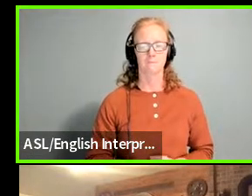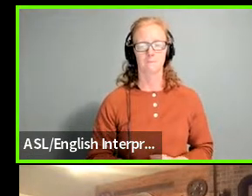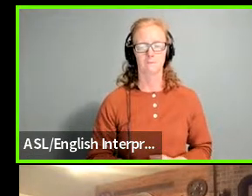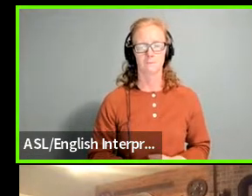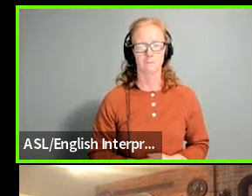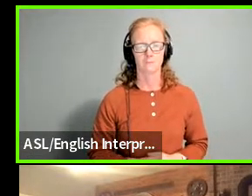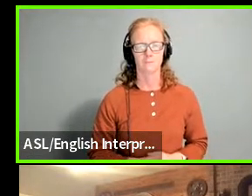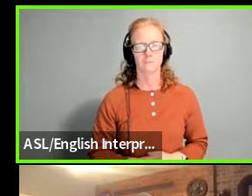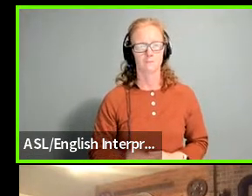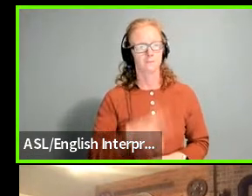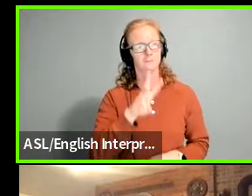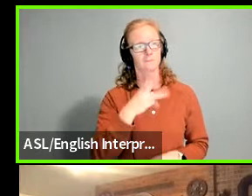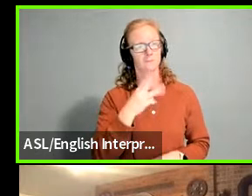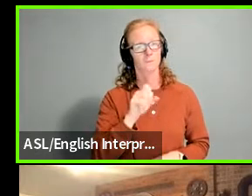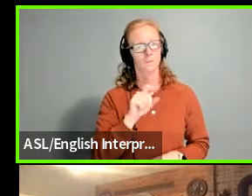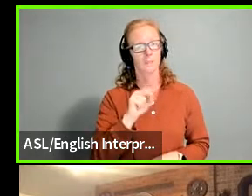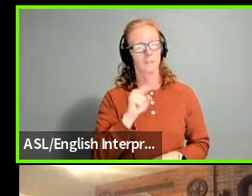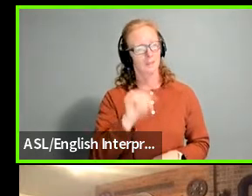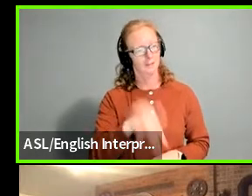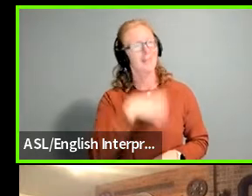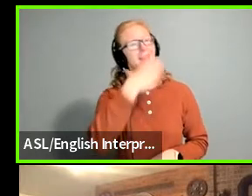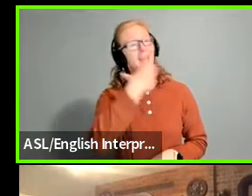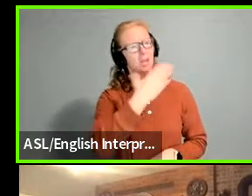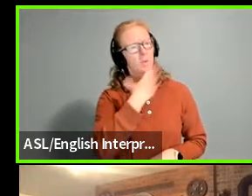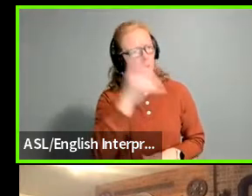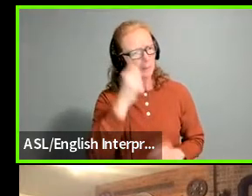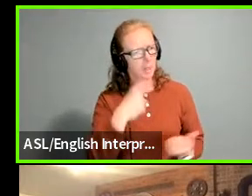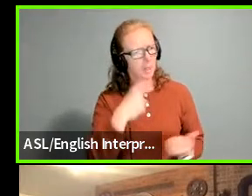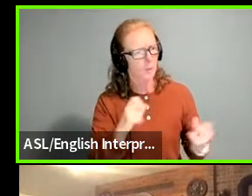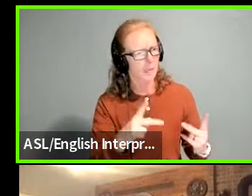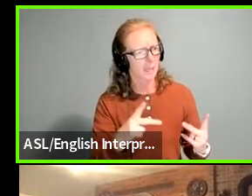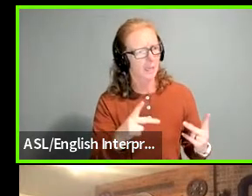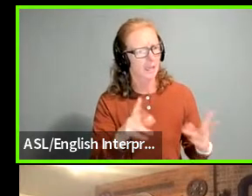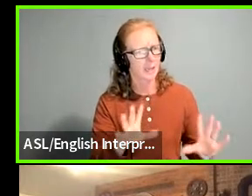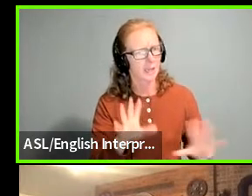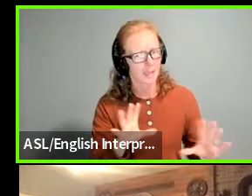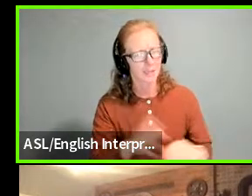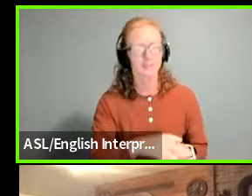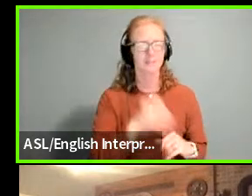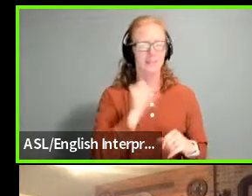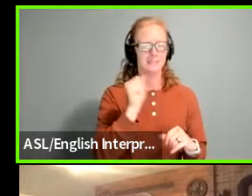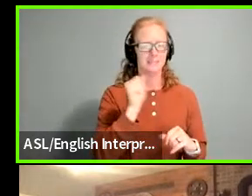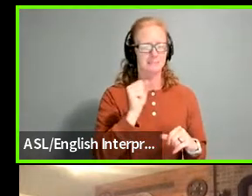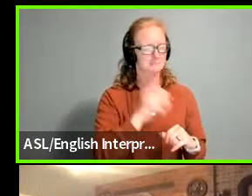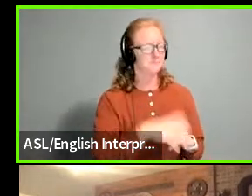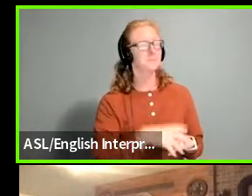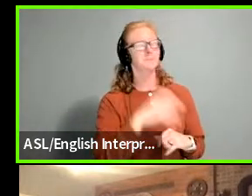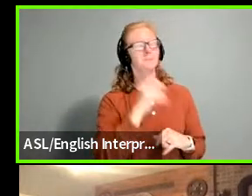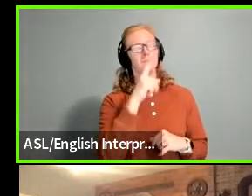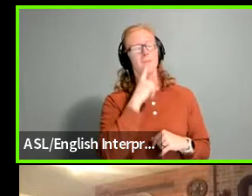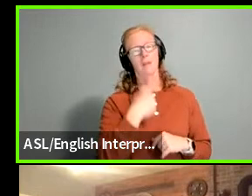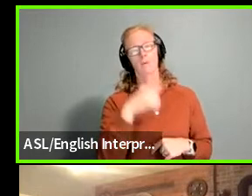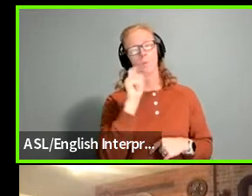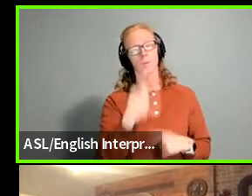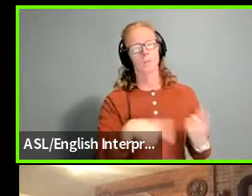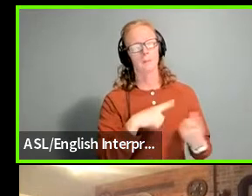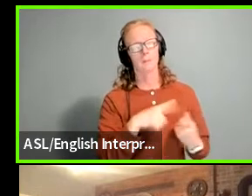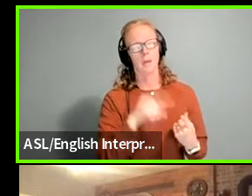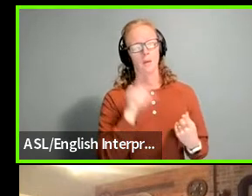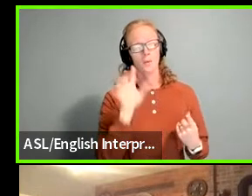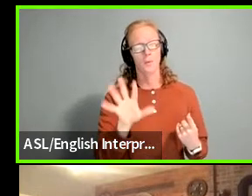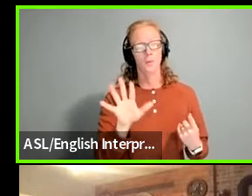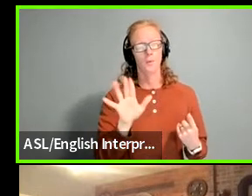Me? Thank you. Can you hear me okay? Yes. Okay. I had a question